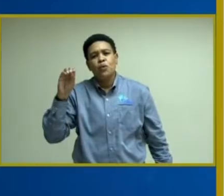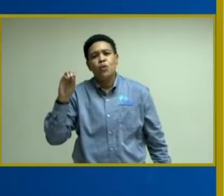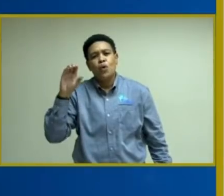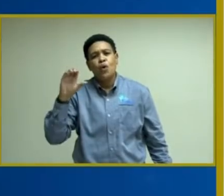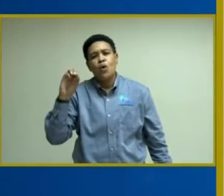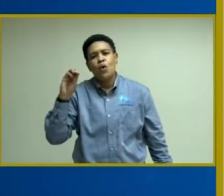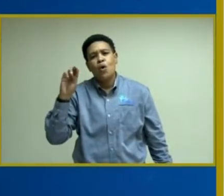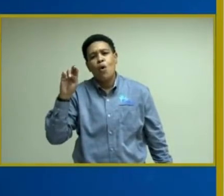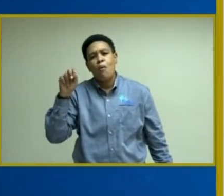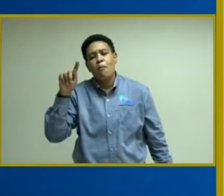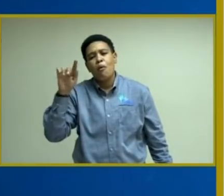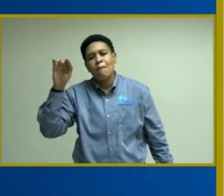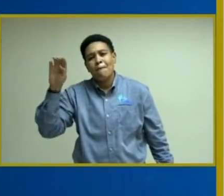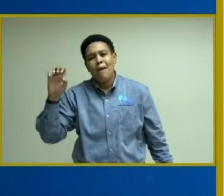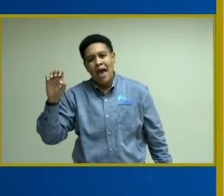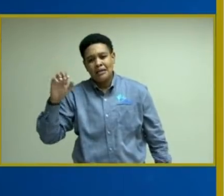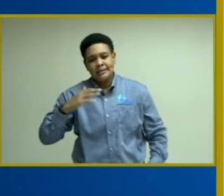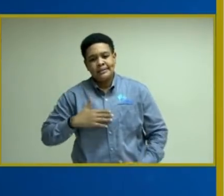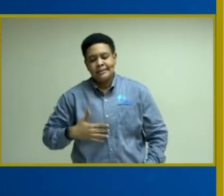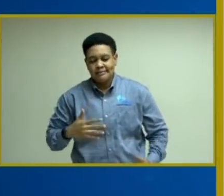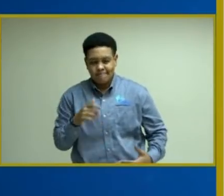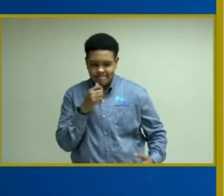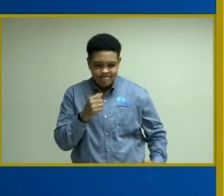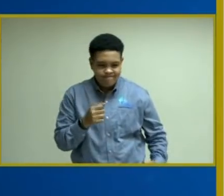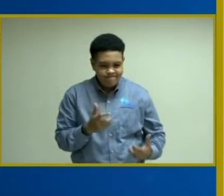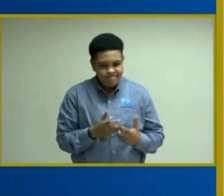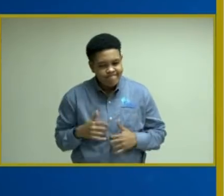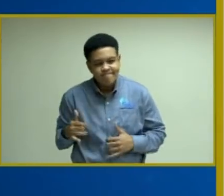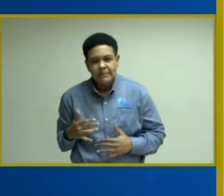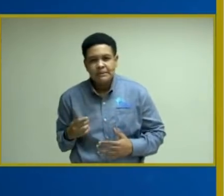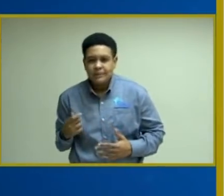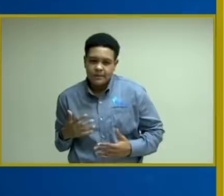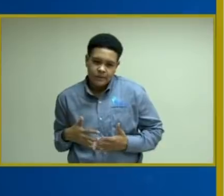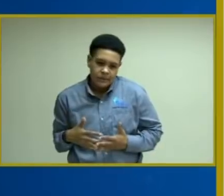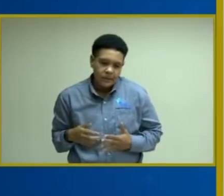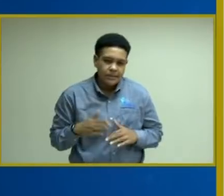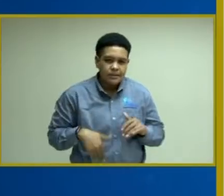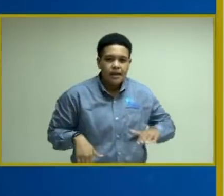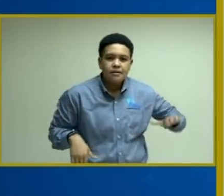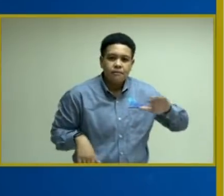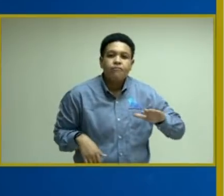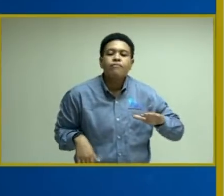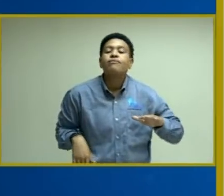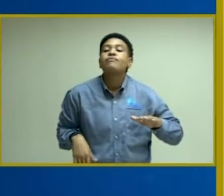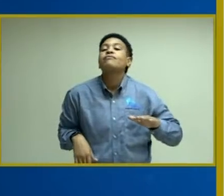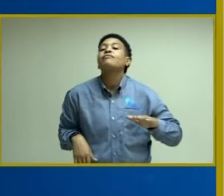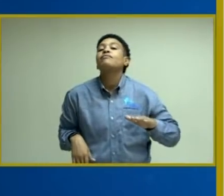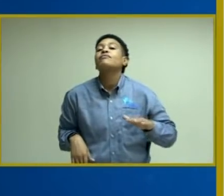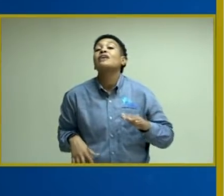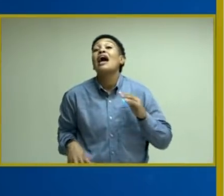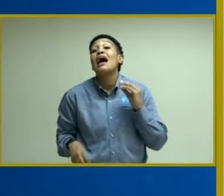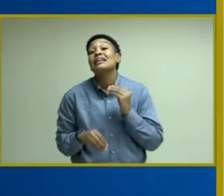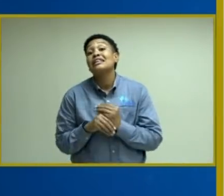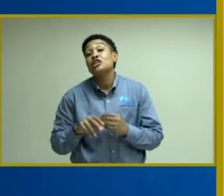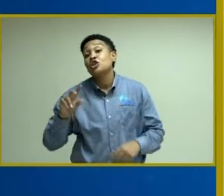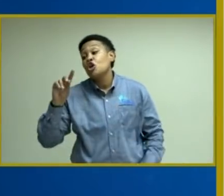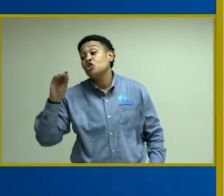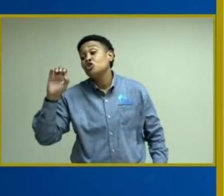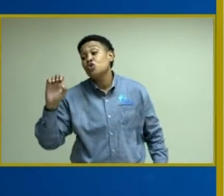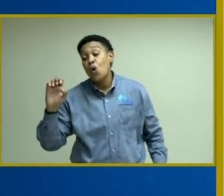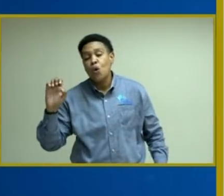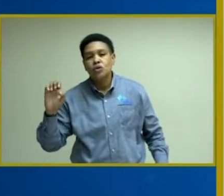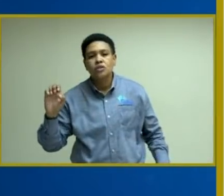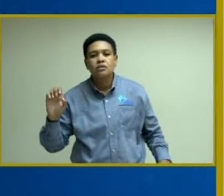distinction between an additional dose of a vaccine versus a booster. So an additional dose of a vaccine